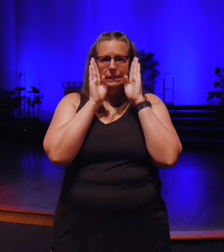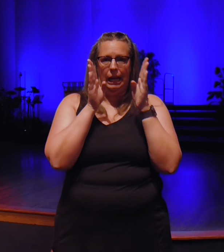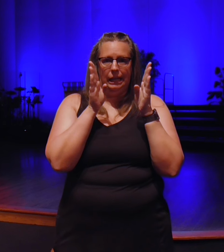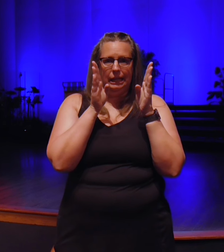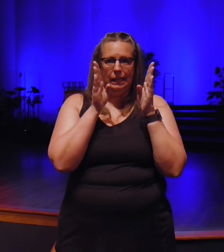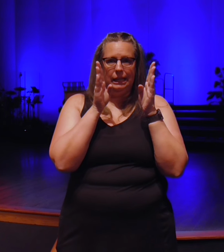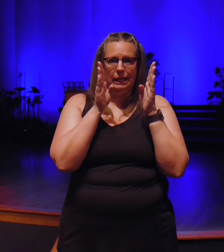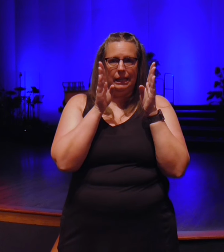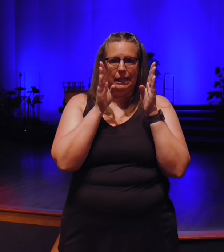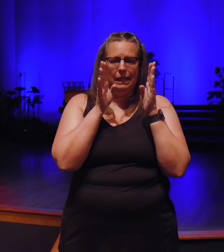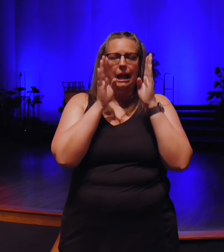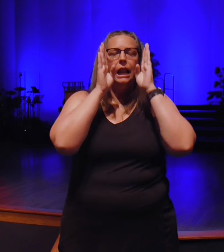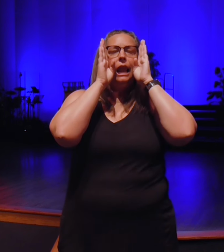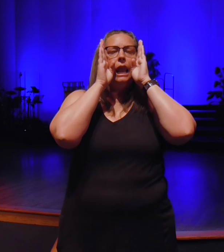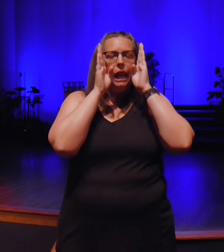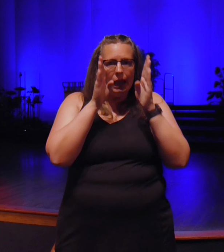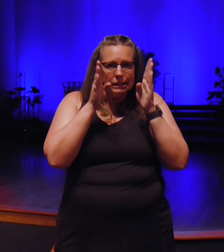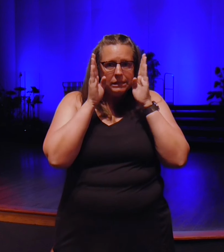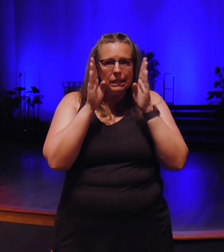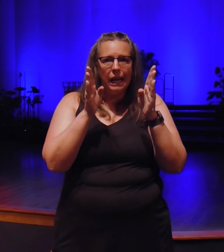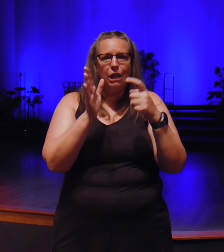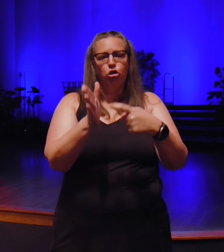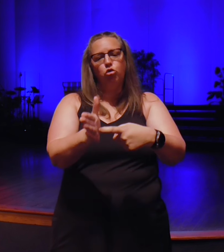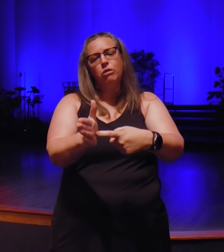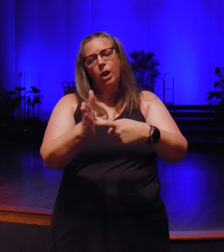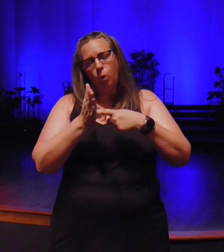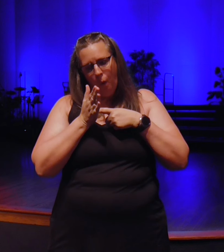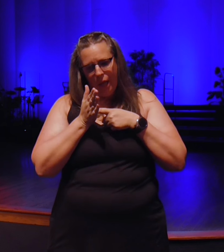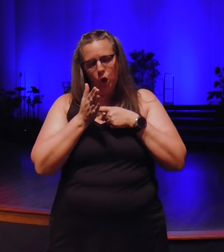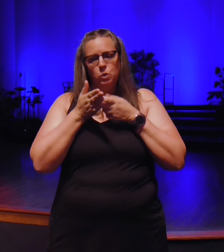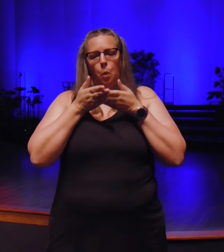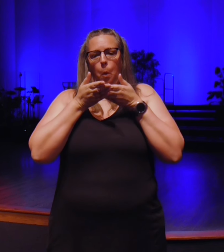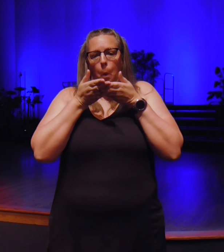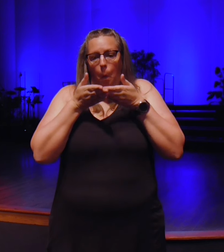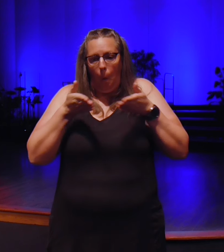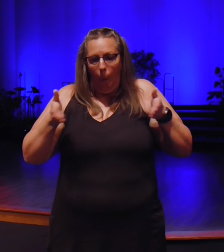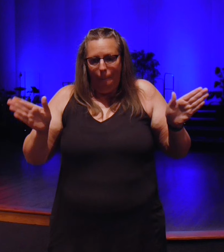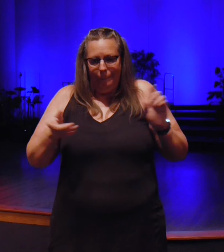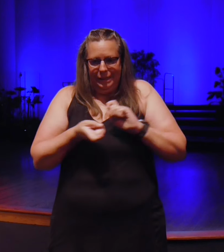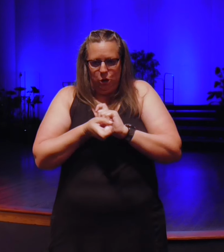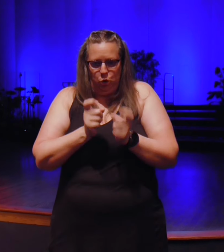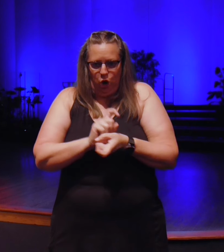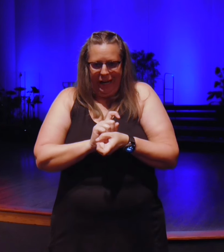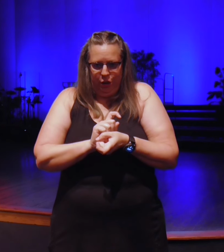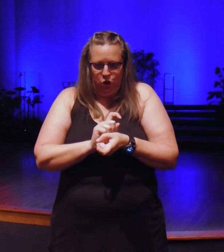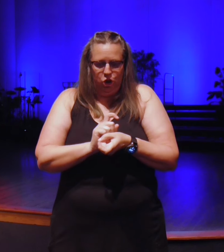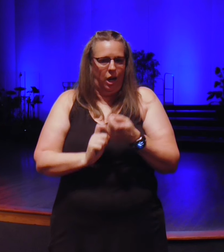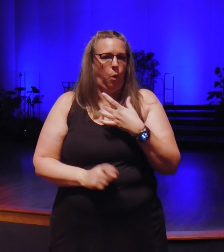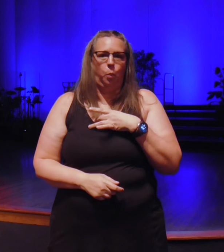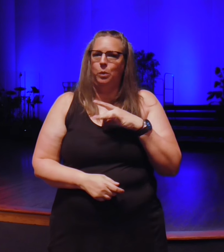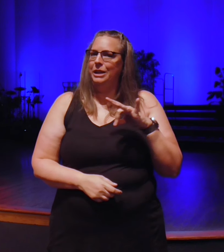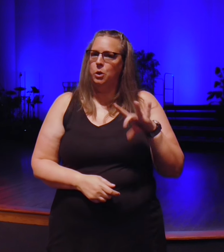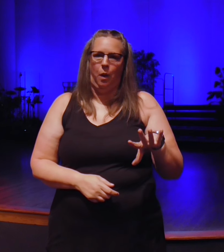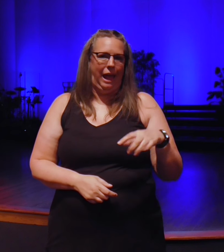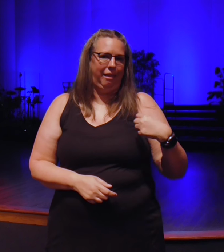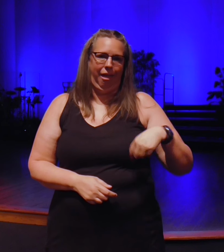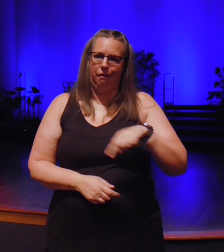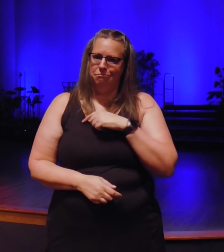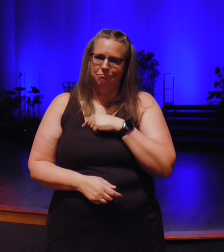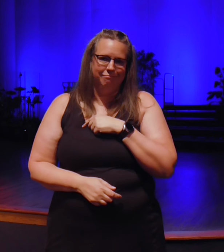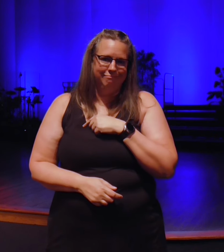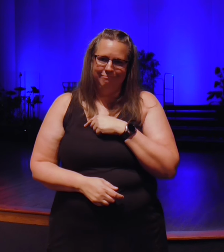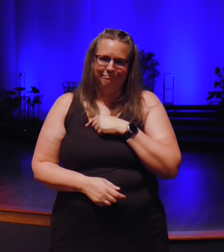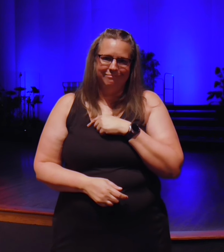Because listening requires openness to change. And we don't like that. We struggle